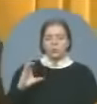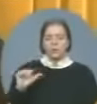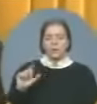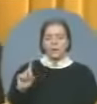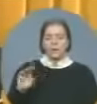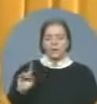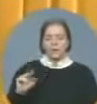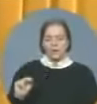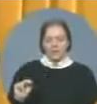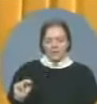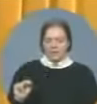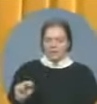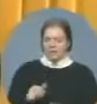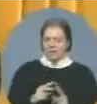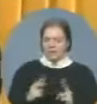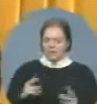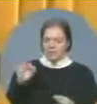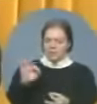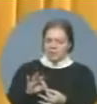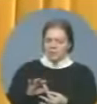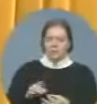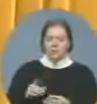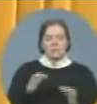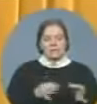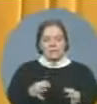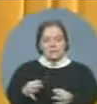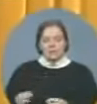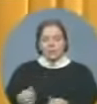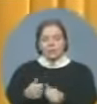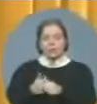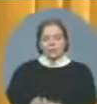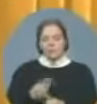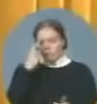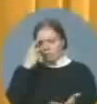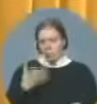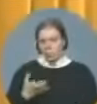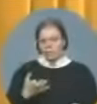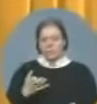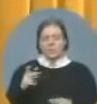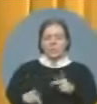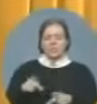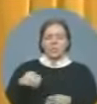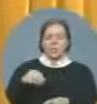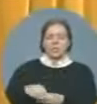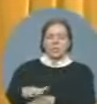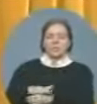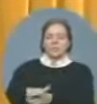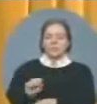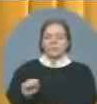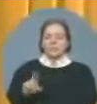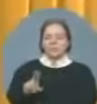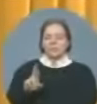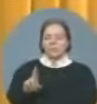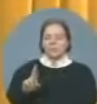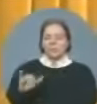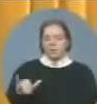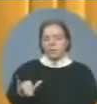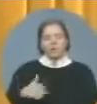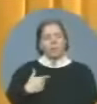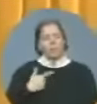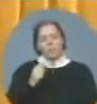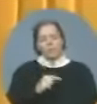he would make his decisions based on the will of the people of Surrey. Why do the Conservatives have so little respect for the